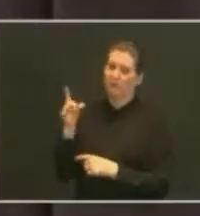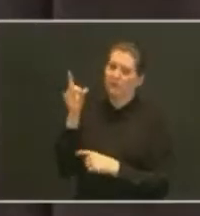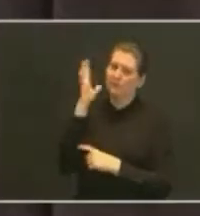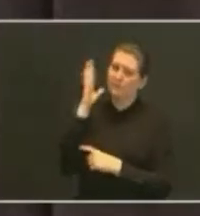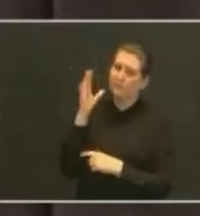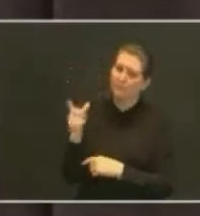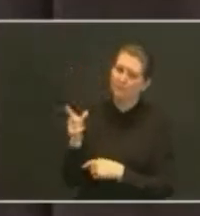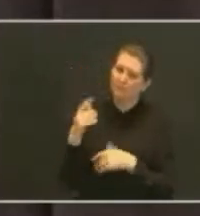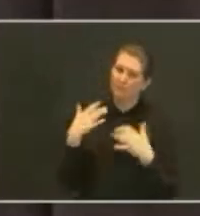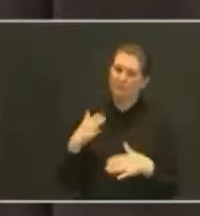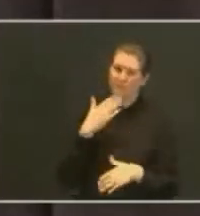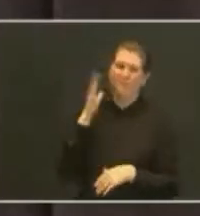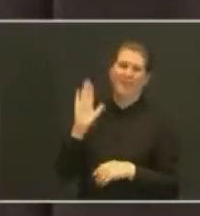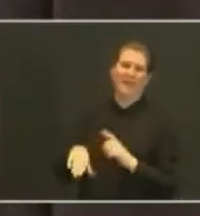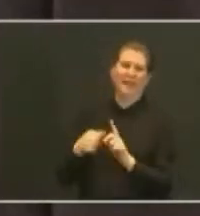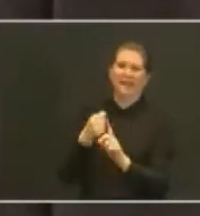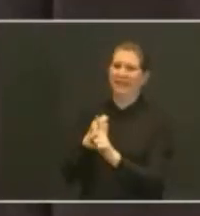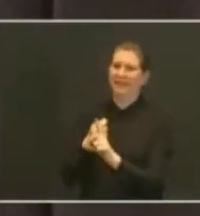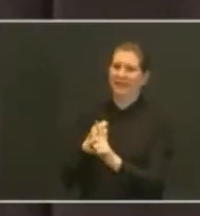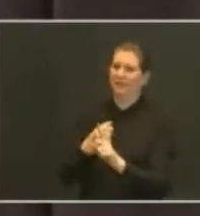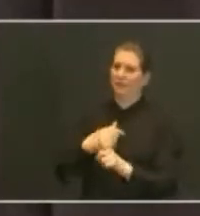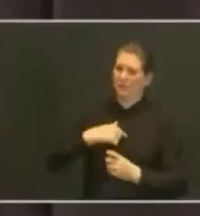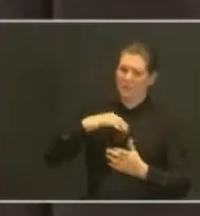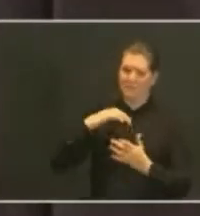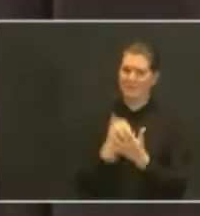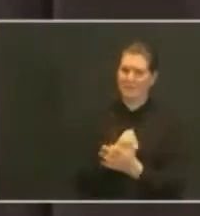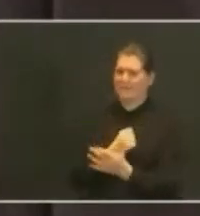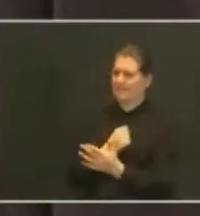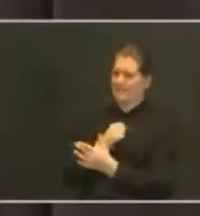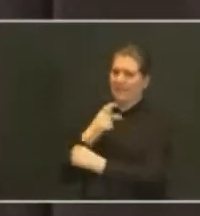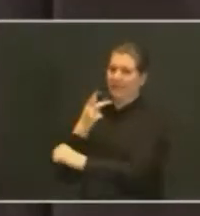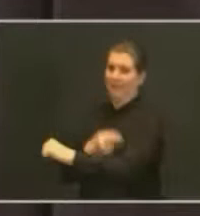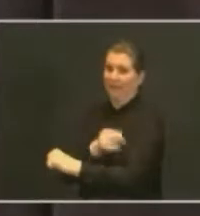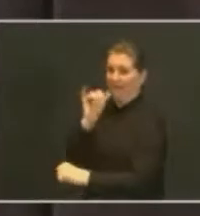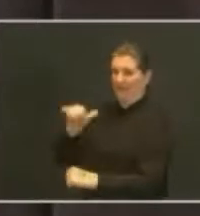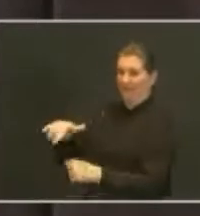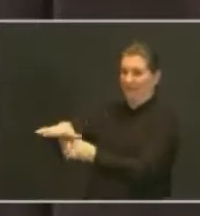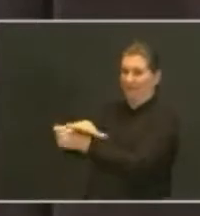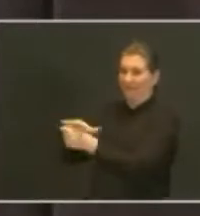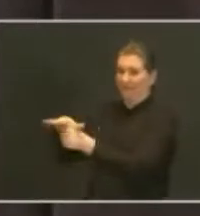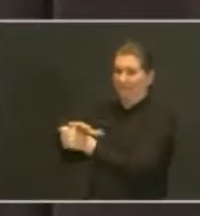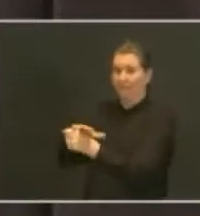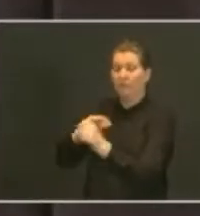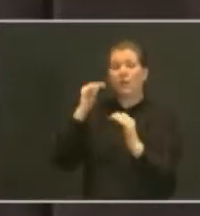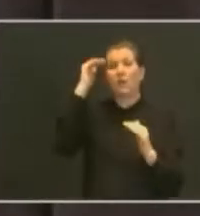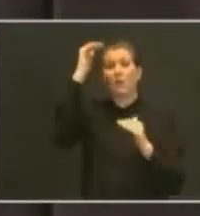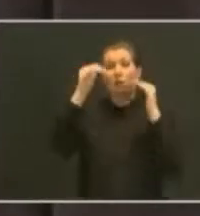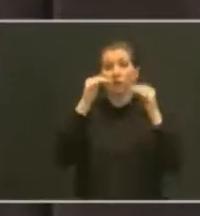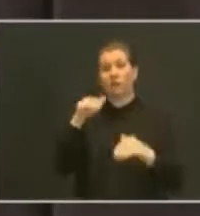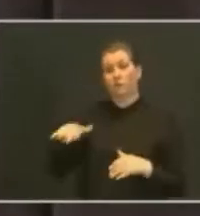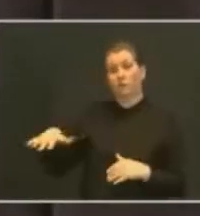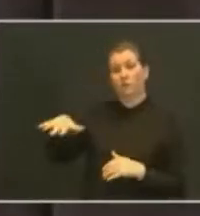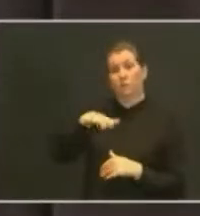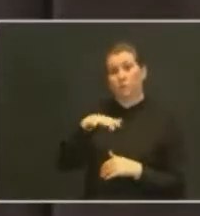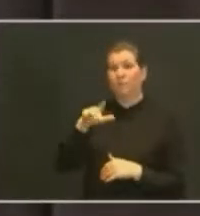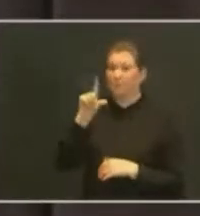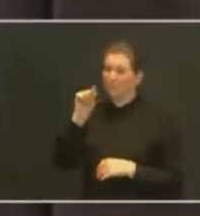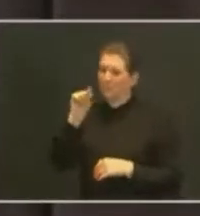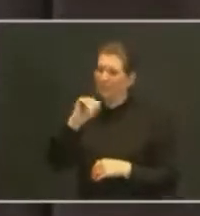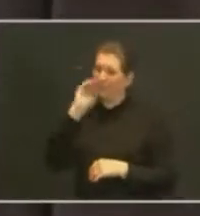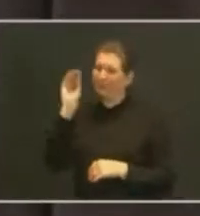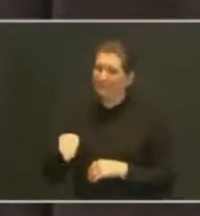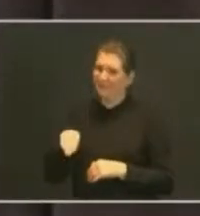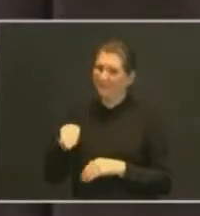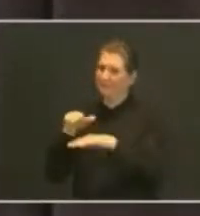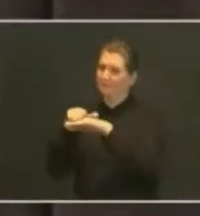got vaccine out early. Roughly 20% of adults in Central Falls have gotten at least a first dose